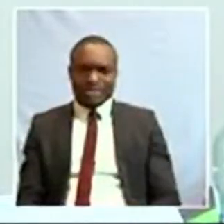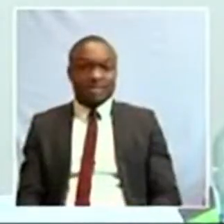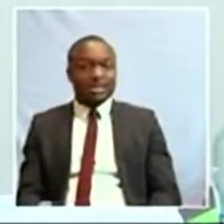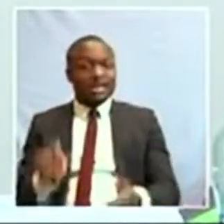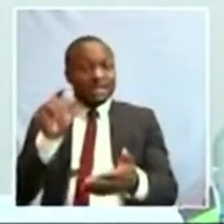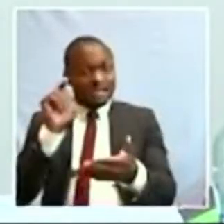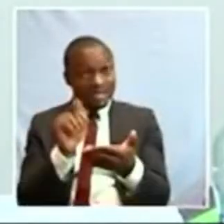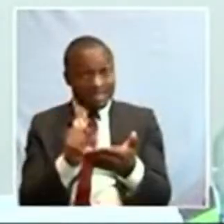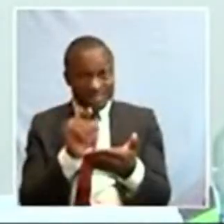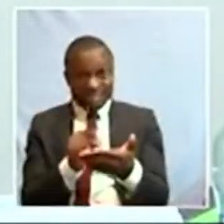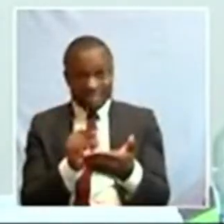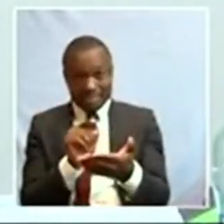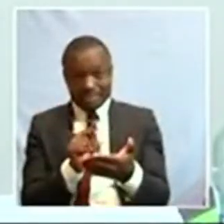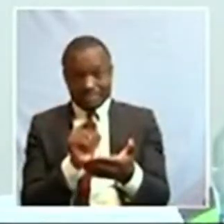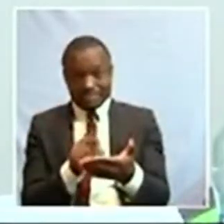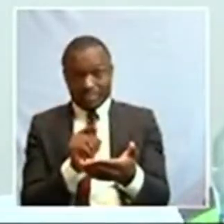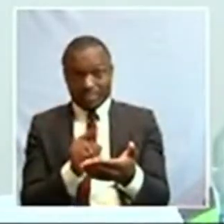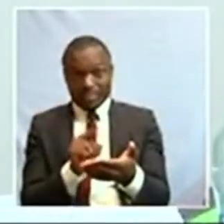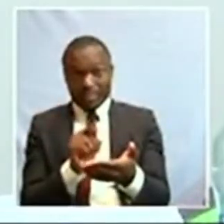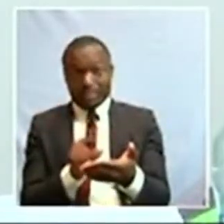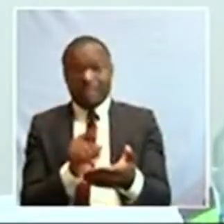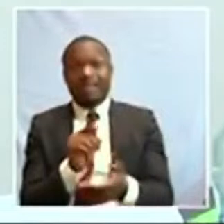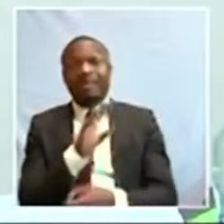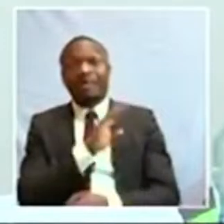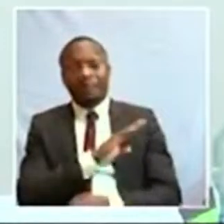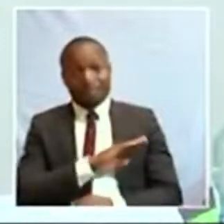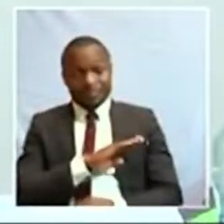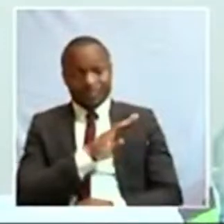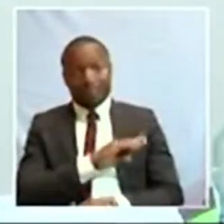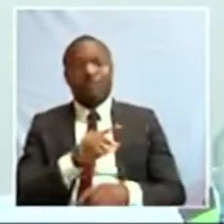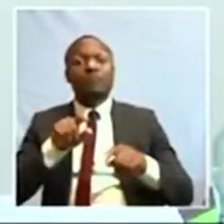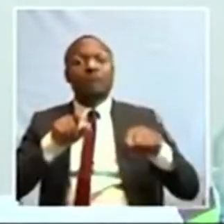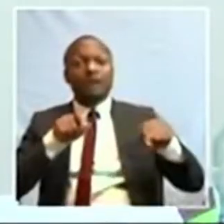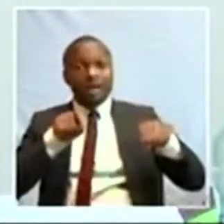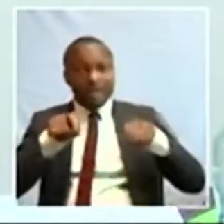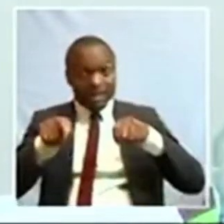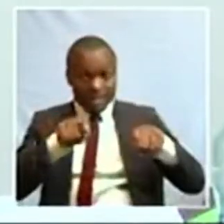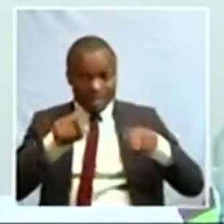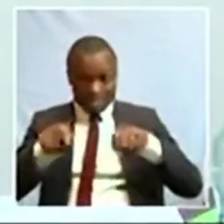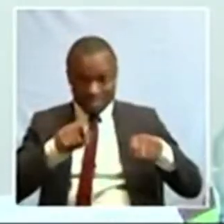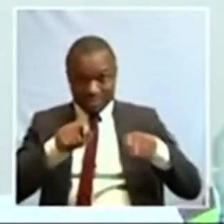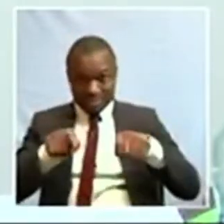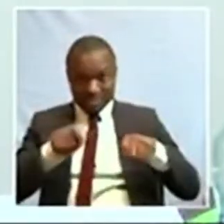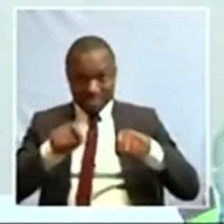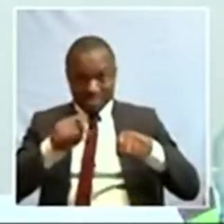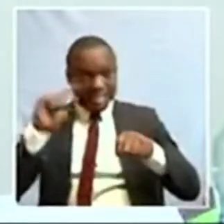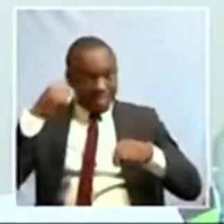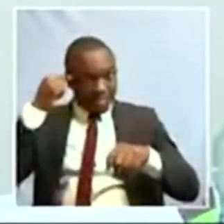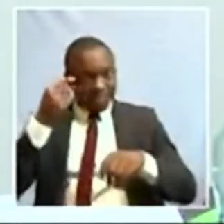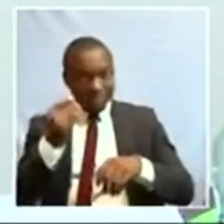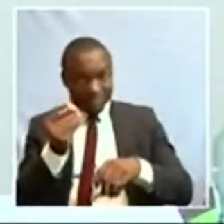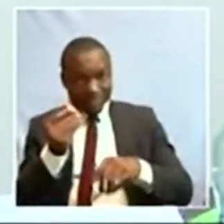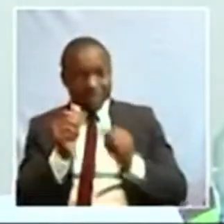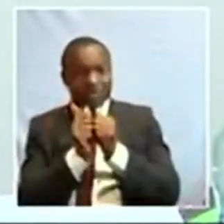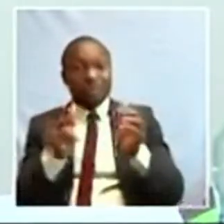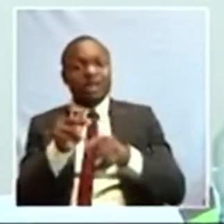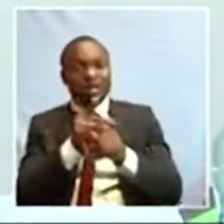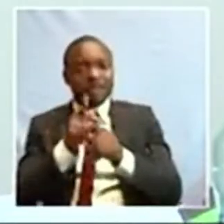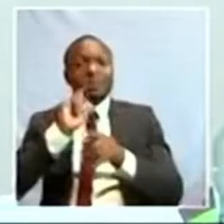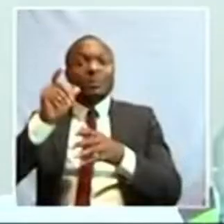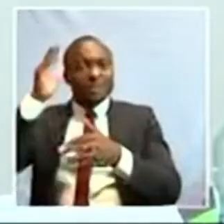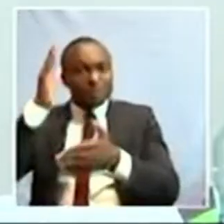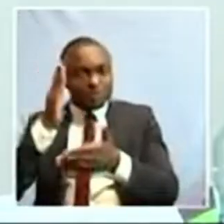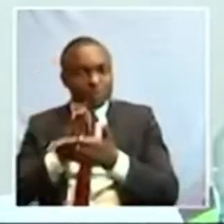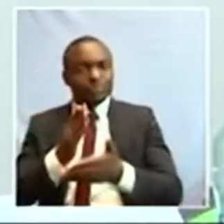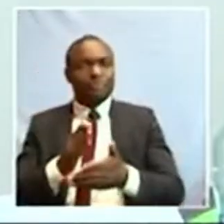This notion of handling government resources without care must come to an end. You don't